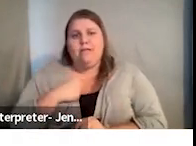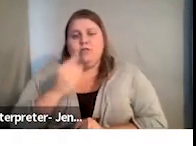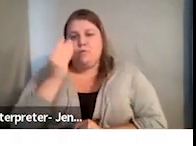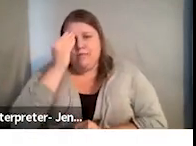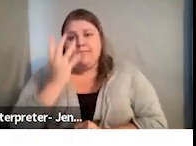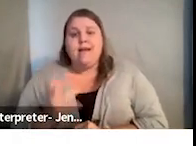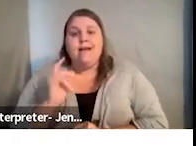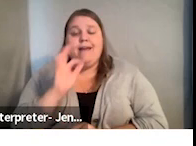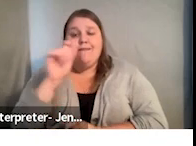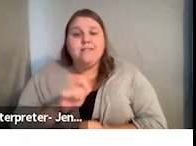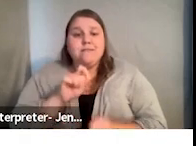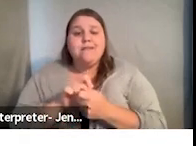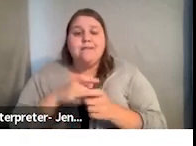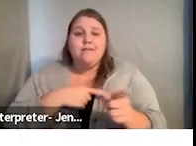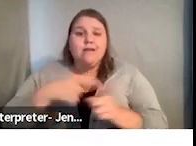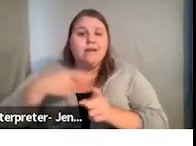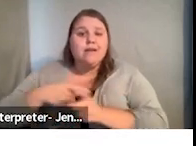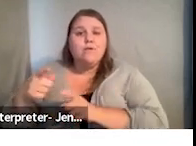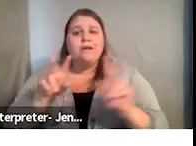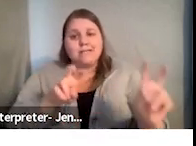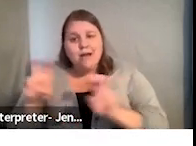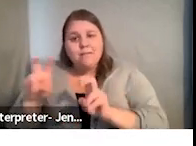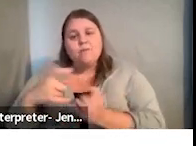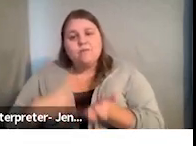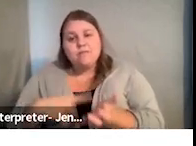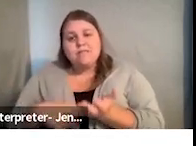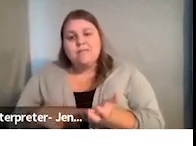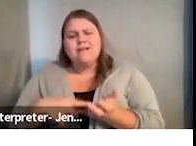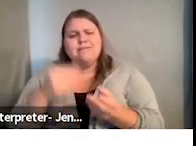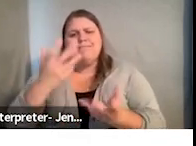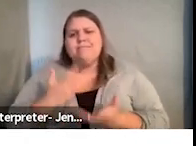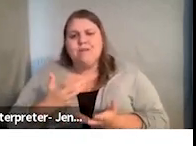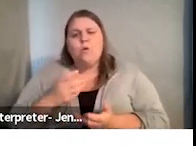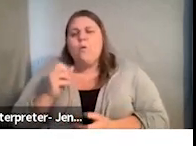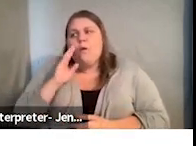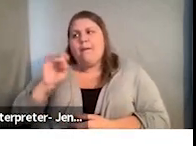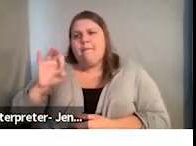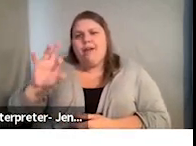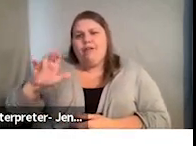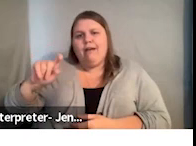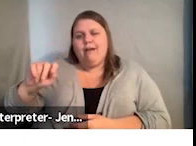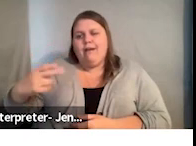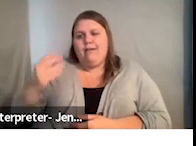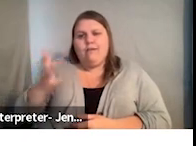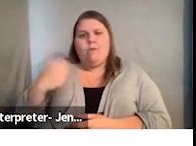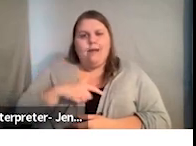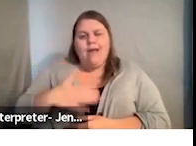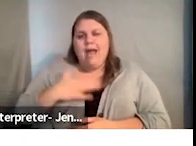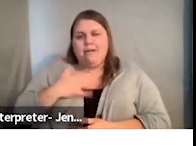are specific areas or topics this group would like to hear about, just let Meredith know and we're happy to help. Thanks so